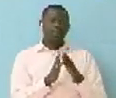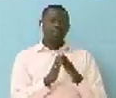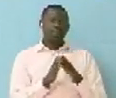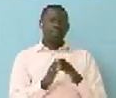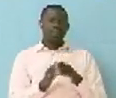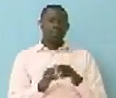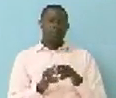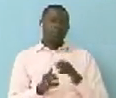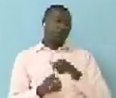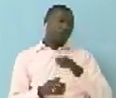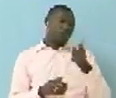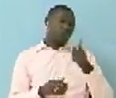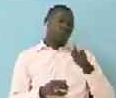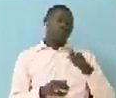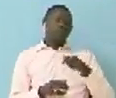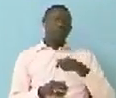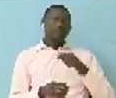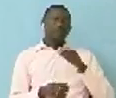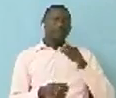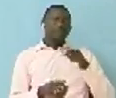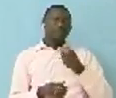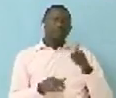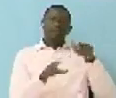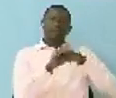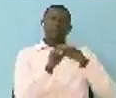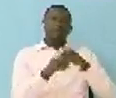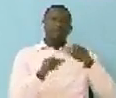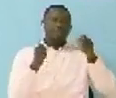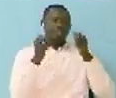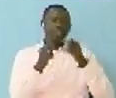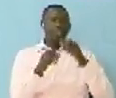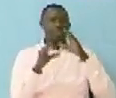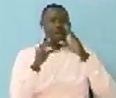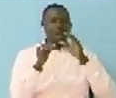some of them started mentioning those who were part of the coup.